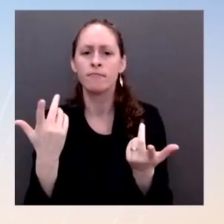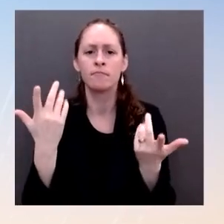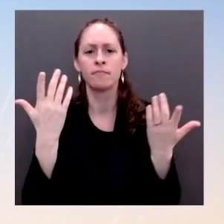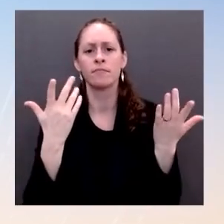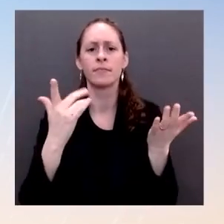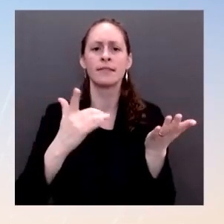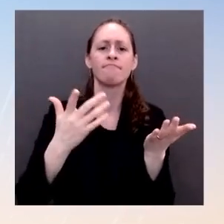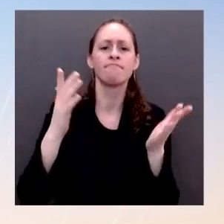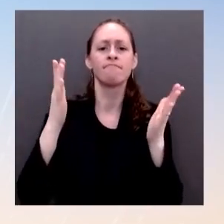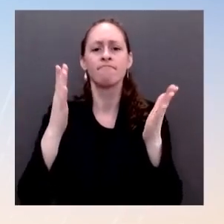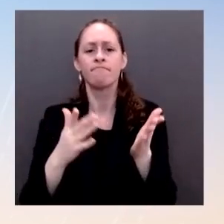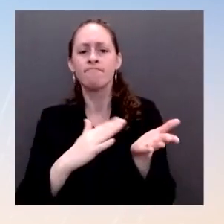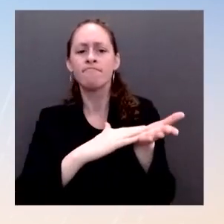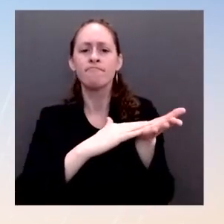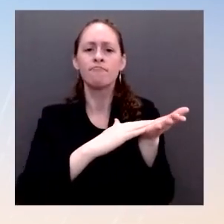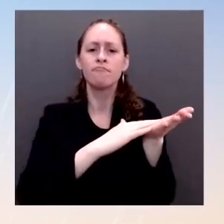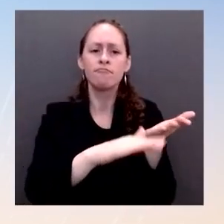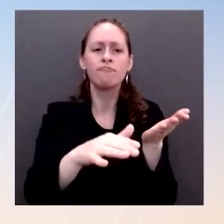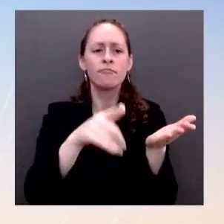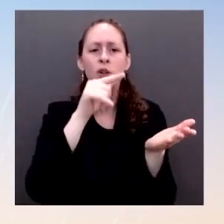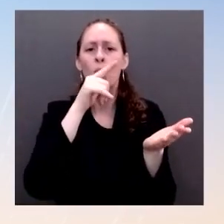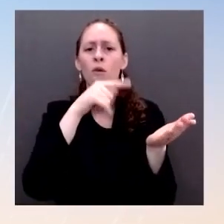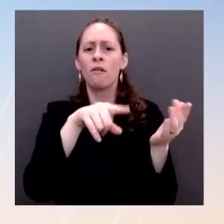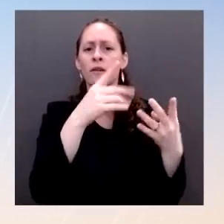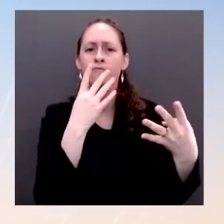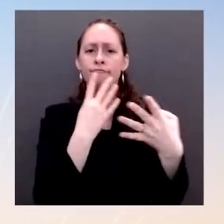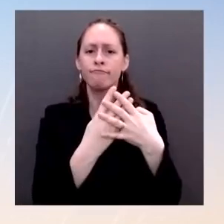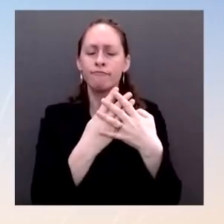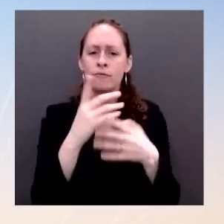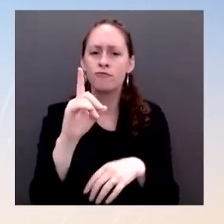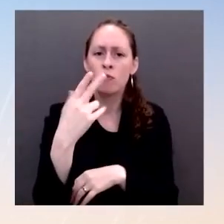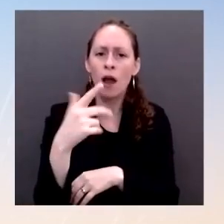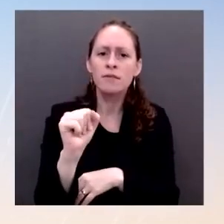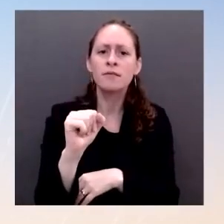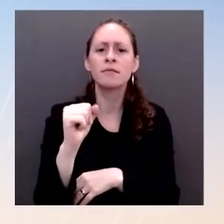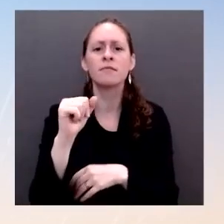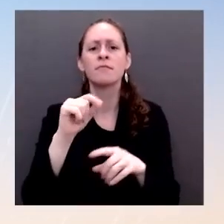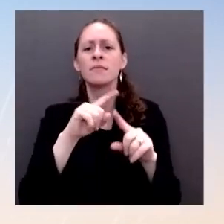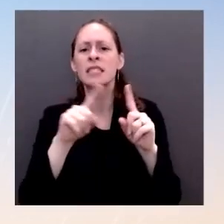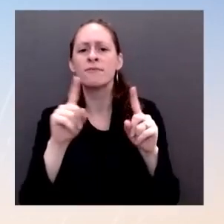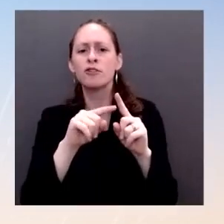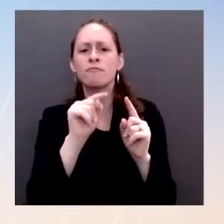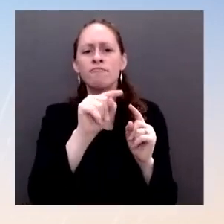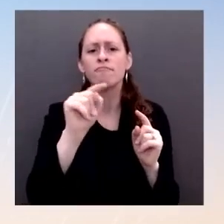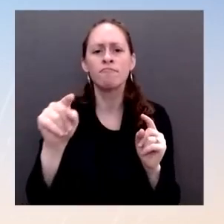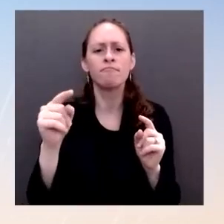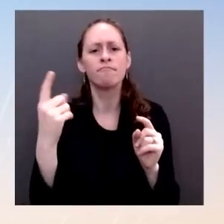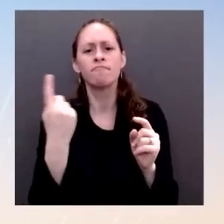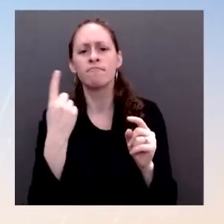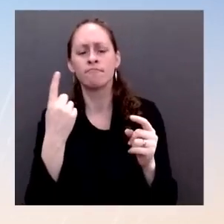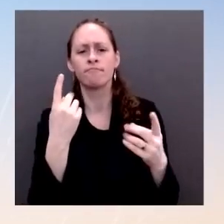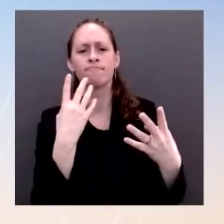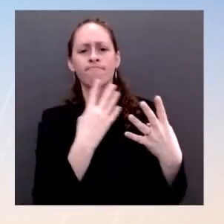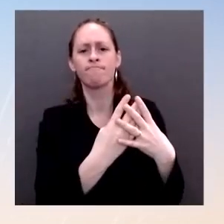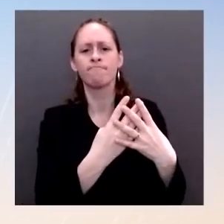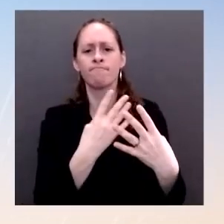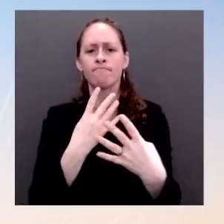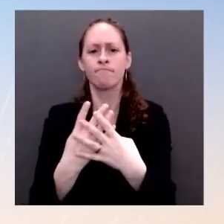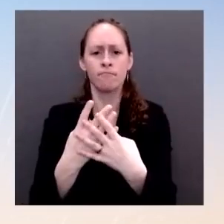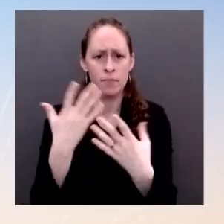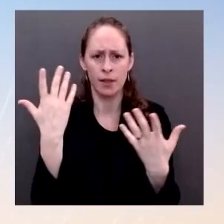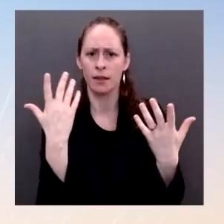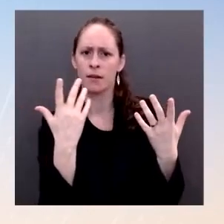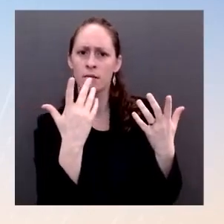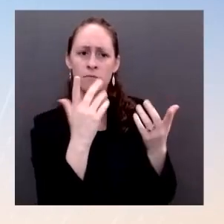coming and give any sort of timeline about when we'll be hearing from the president on that? So on clemency, the president has talked about, we have talked a little